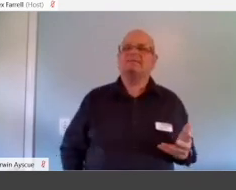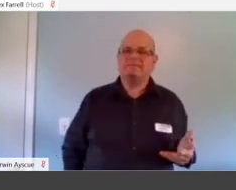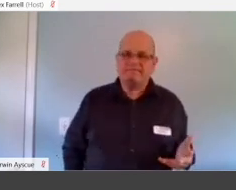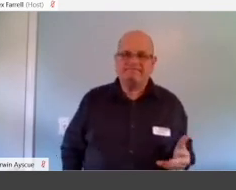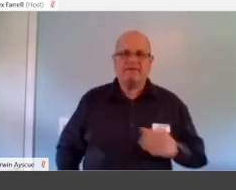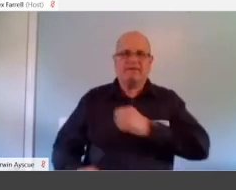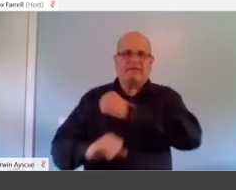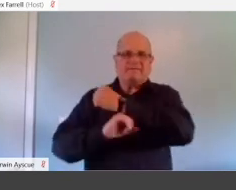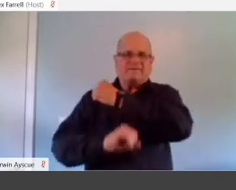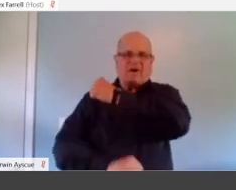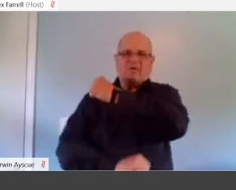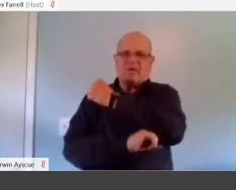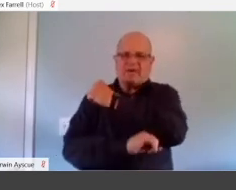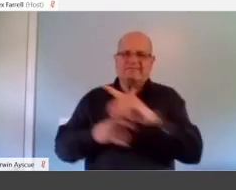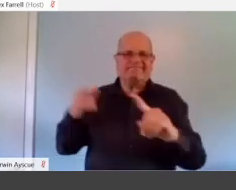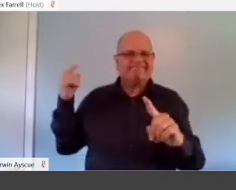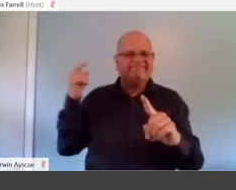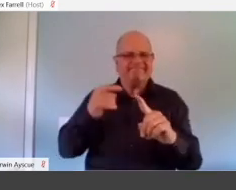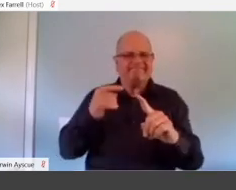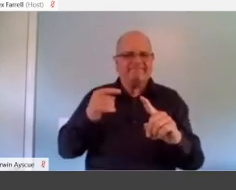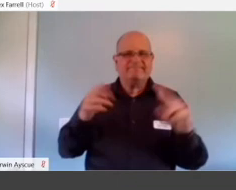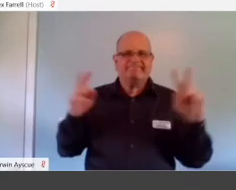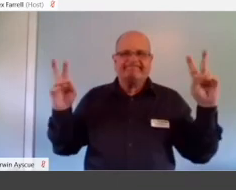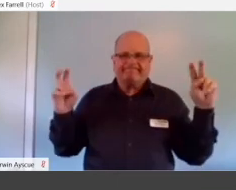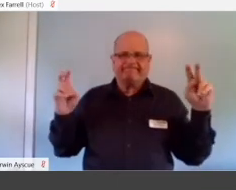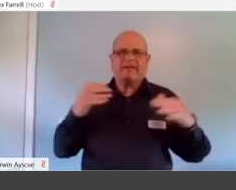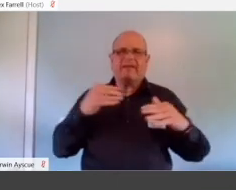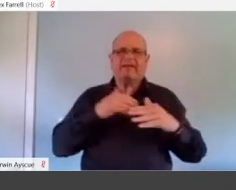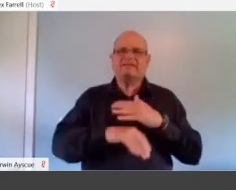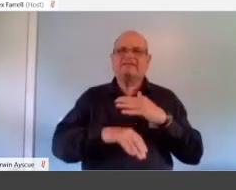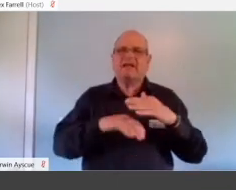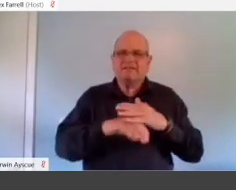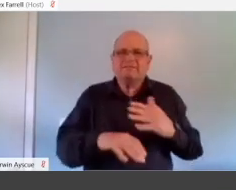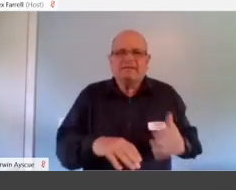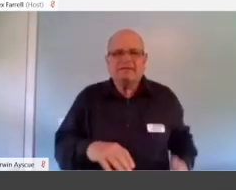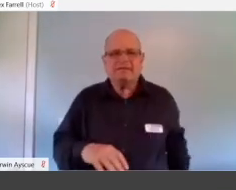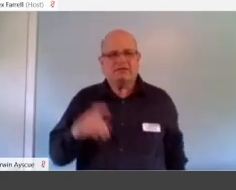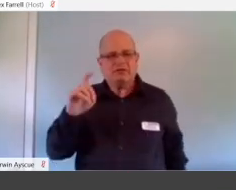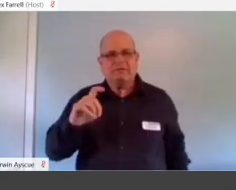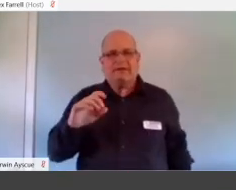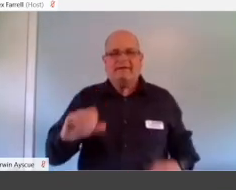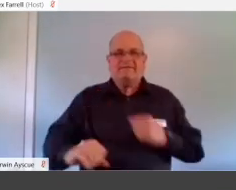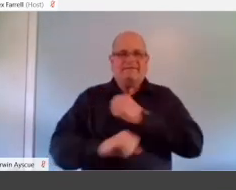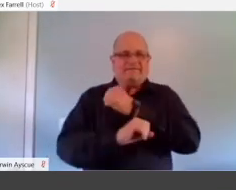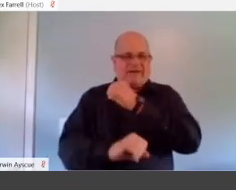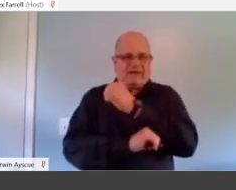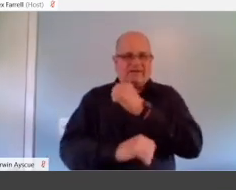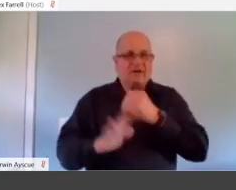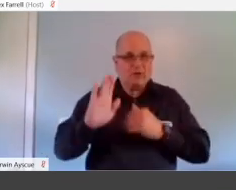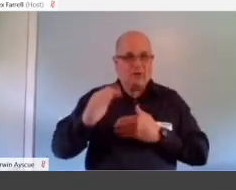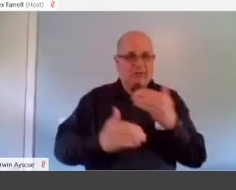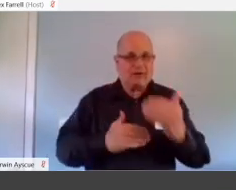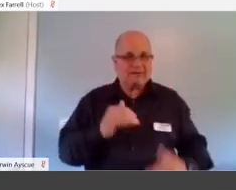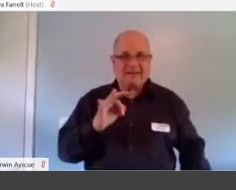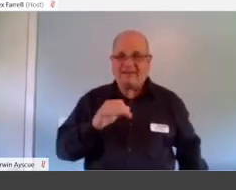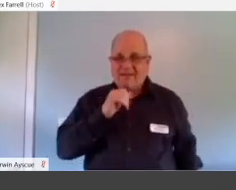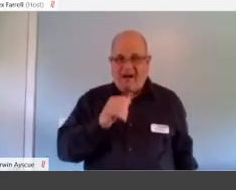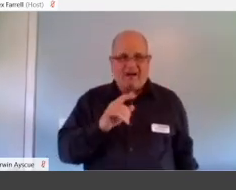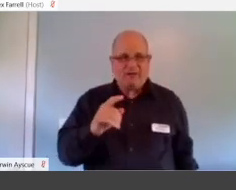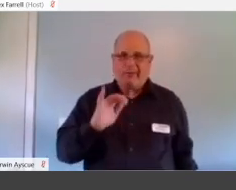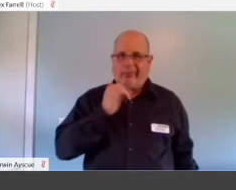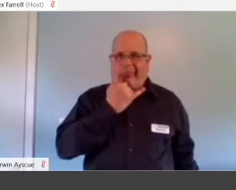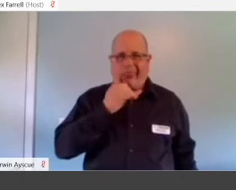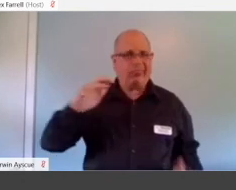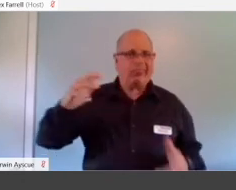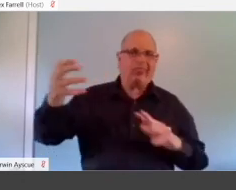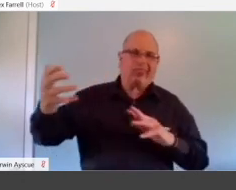the talk today, is like, if accessibility isn't the foundation of your process, you're doing it wrong. Like, we talked about